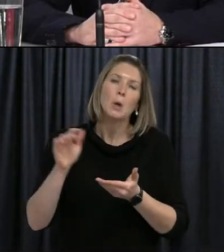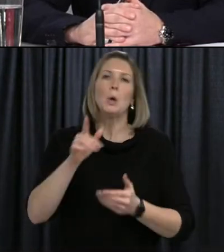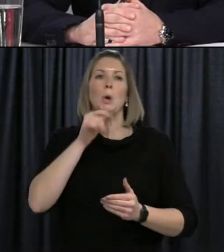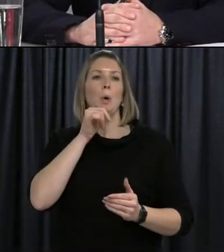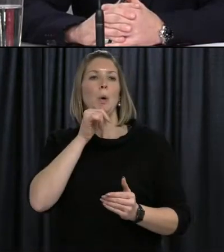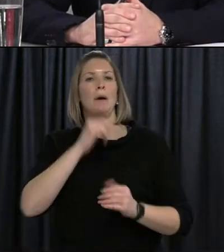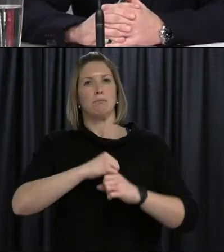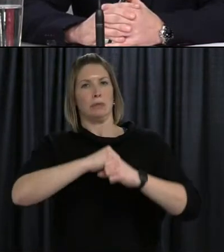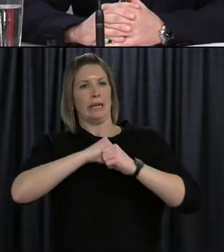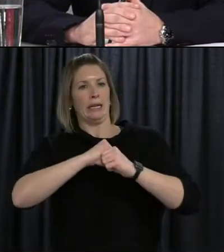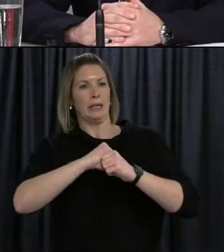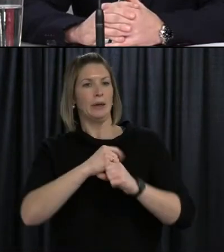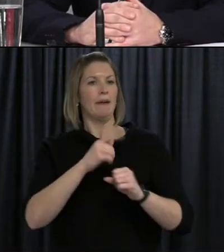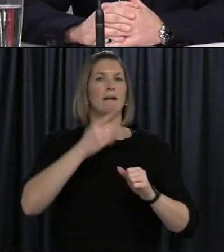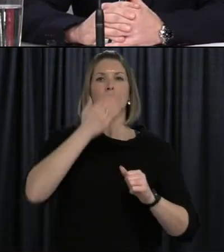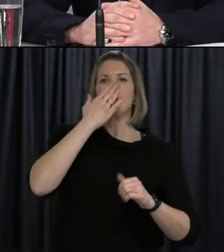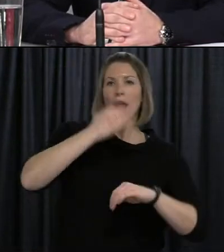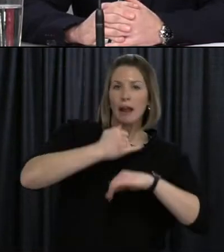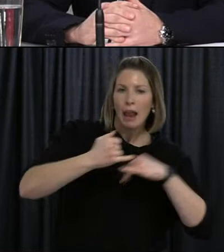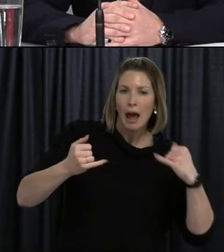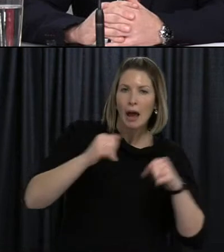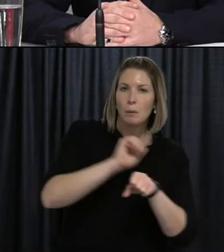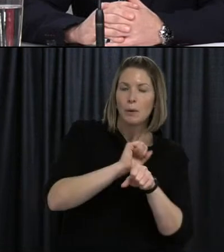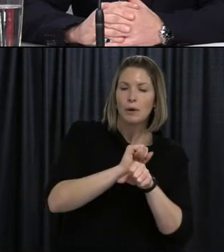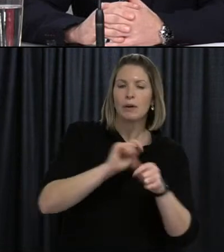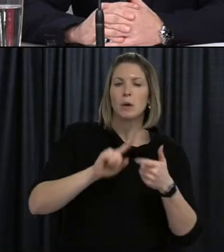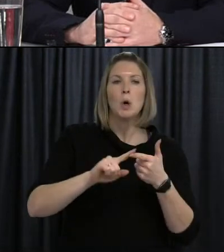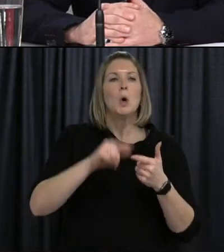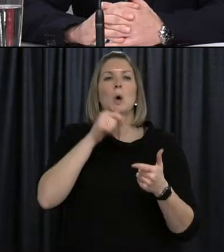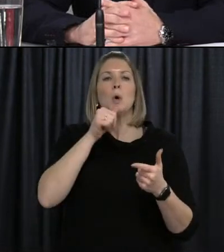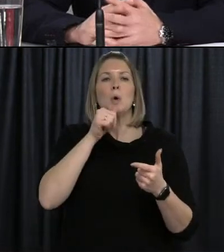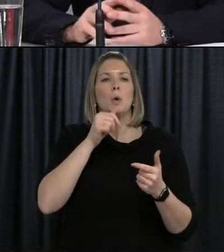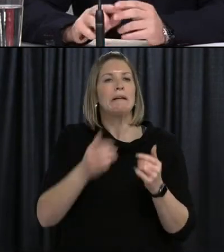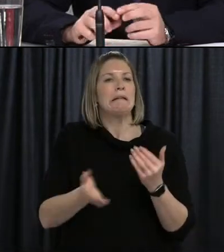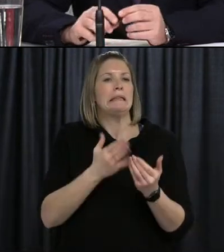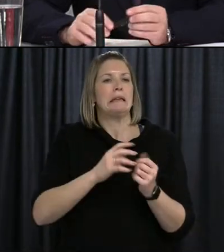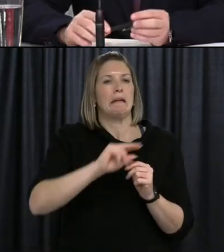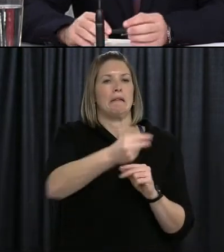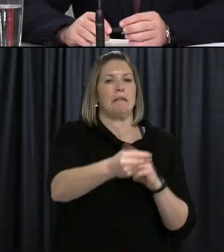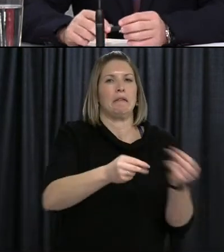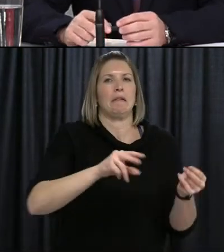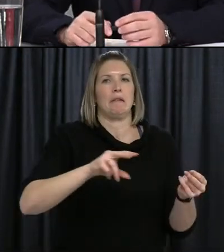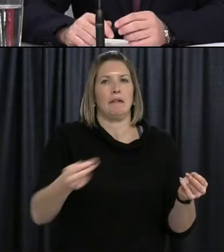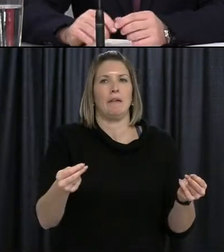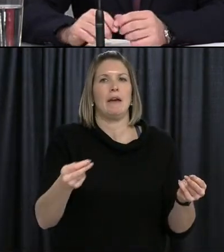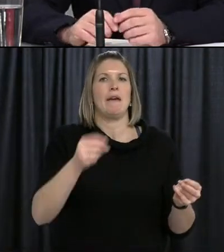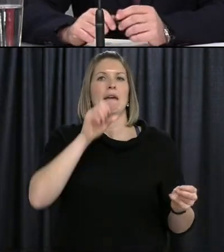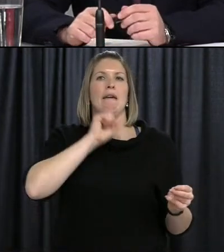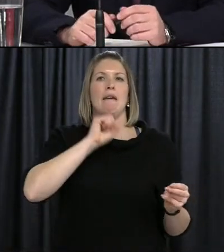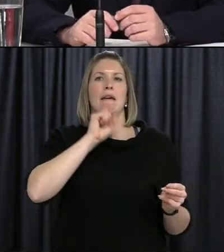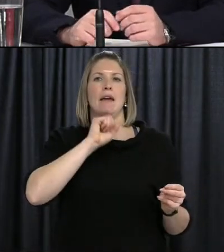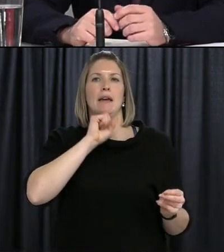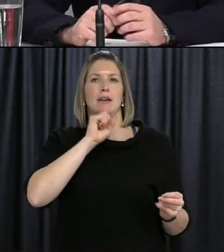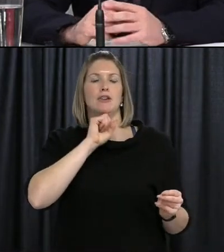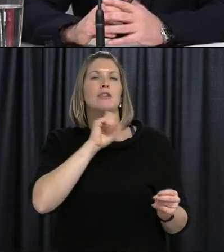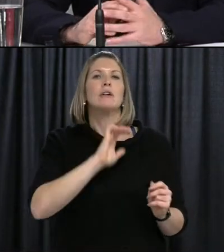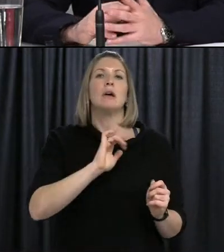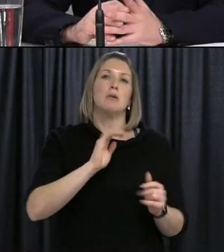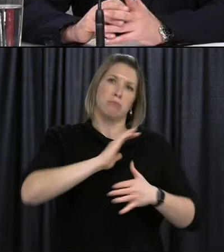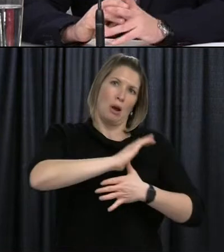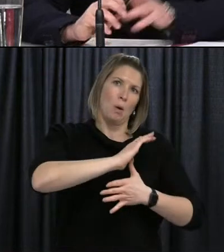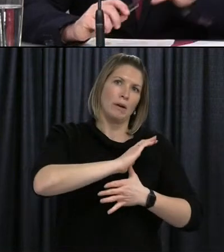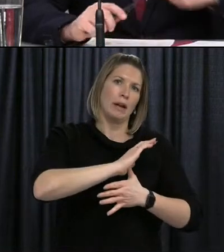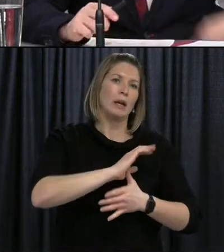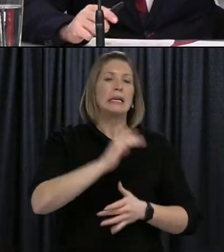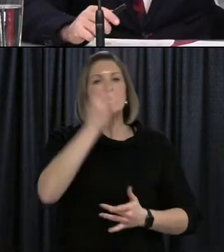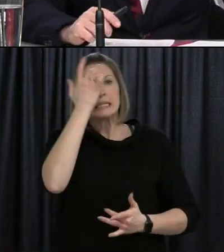to those most at risk. We know that age is the greatest risk factor, and that will be our priority for distribution as we move into